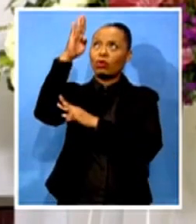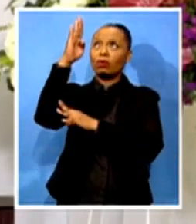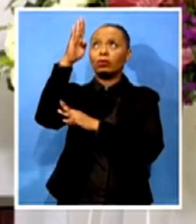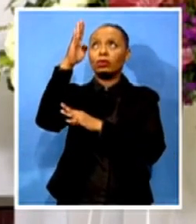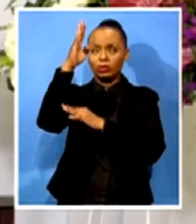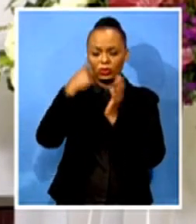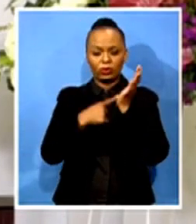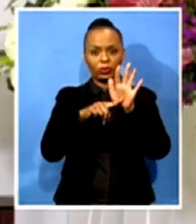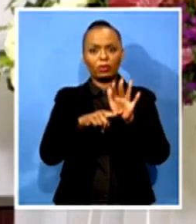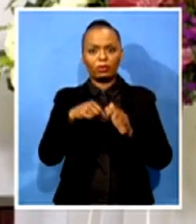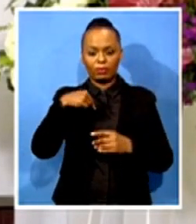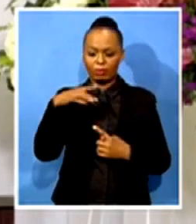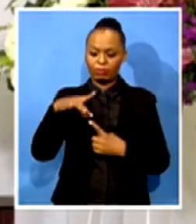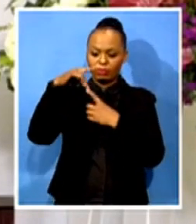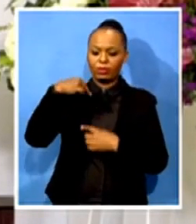Ngimi